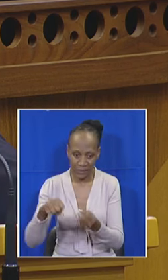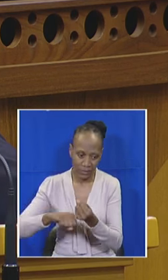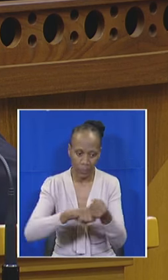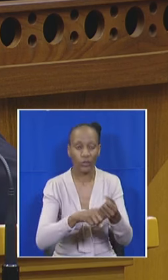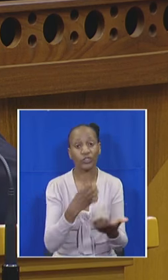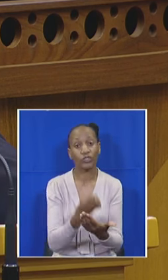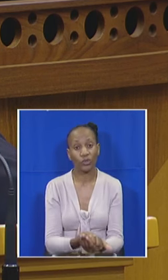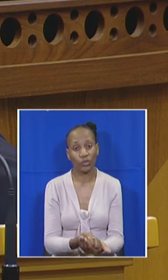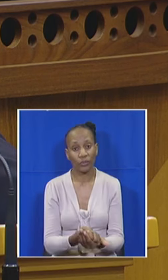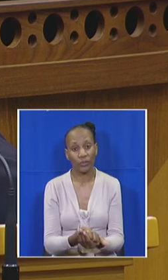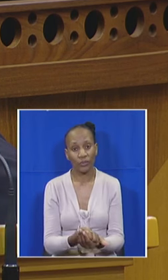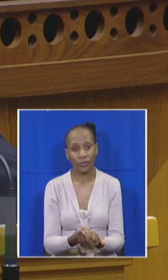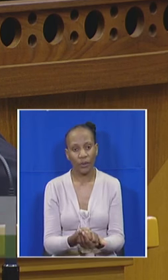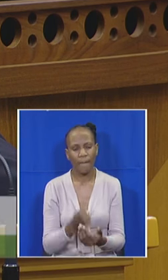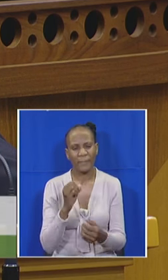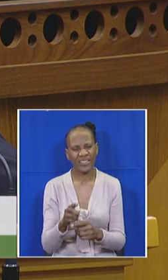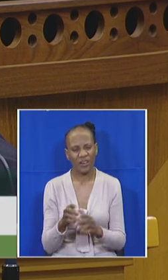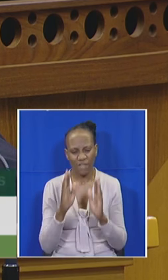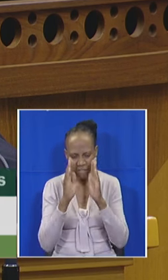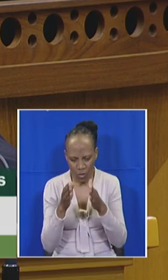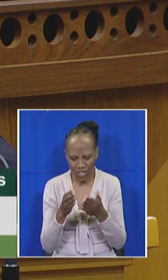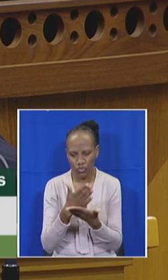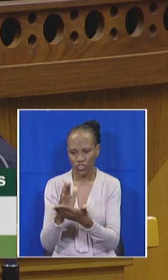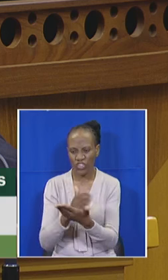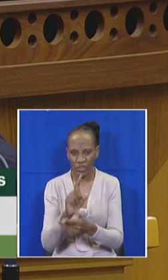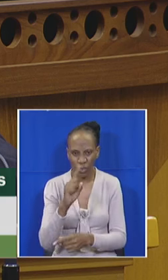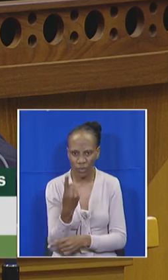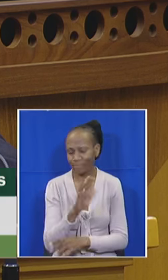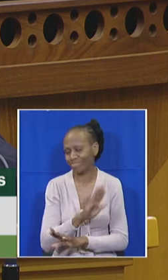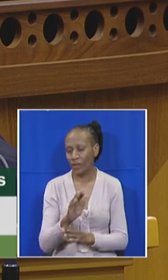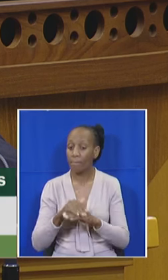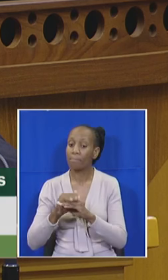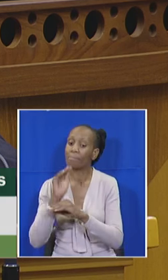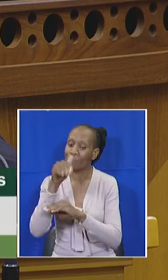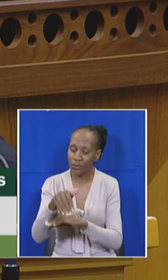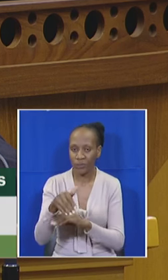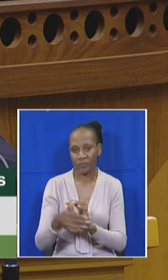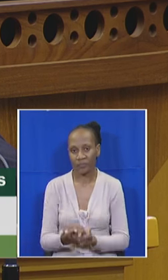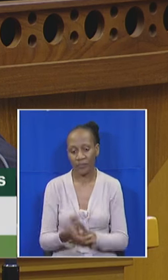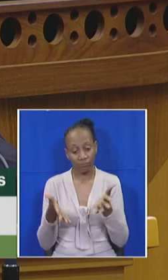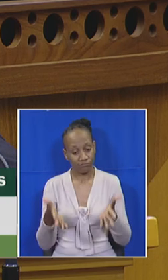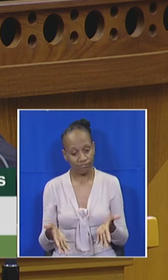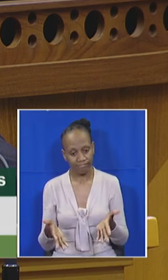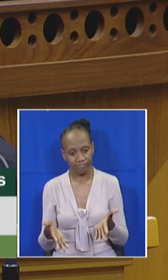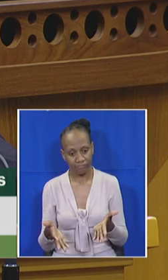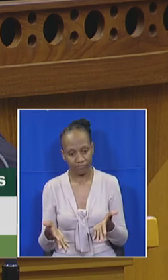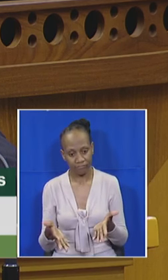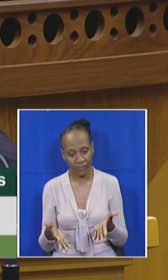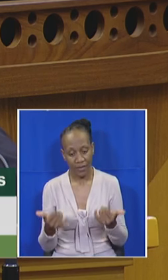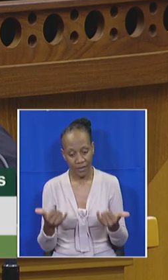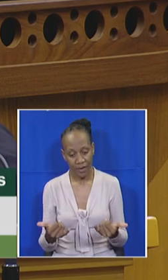beyond shareholder transactions. That is why we speak